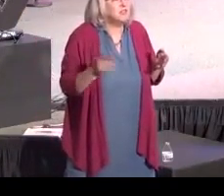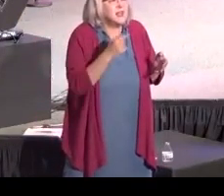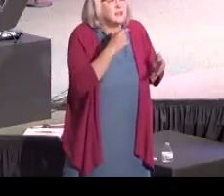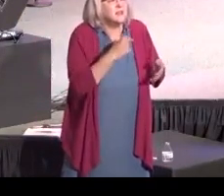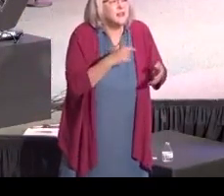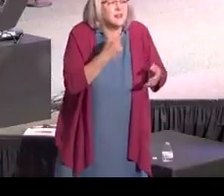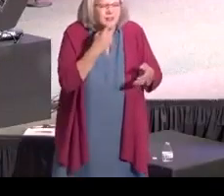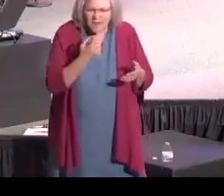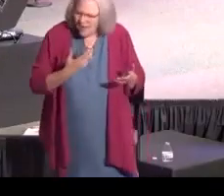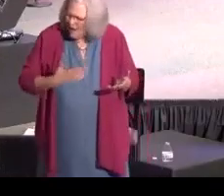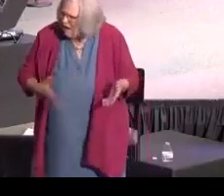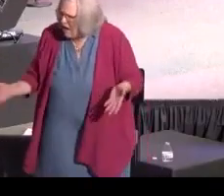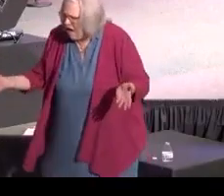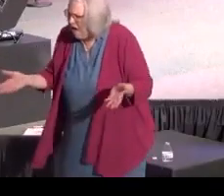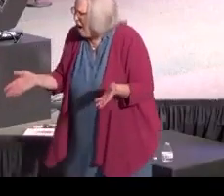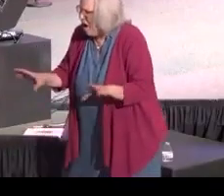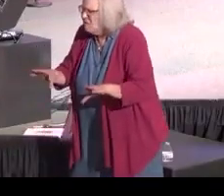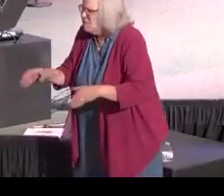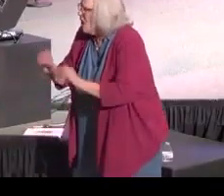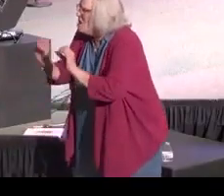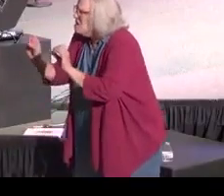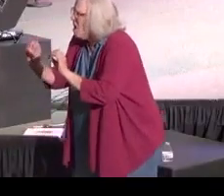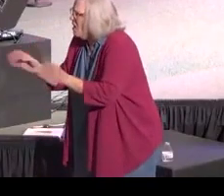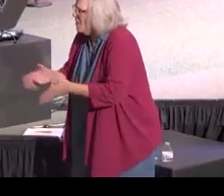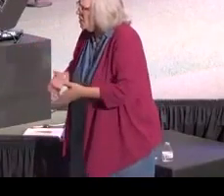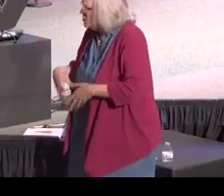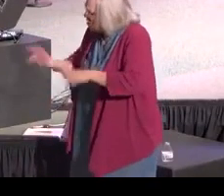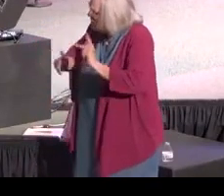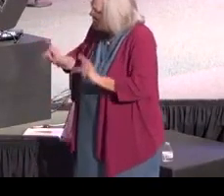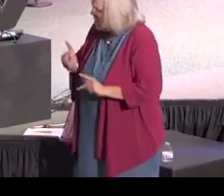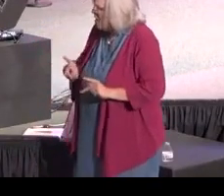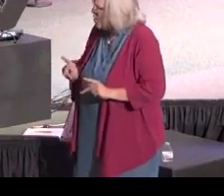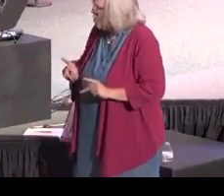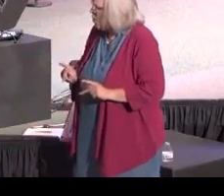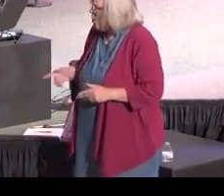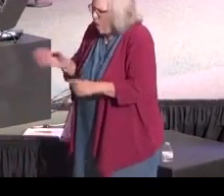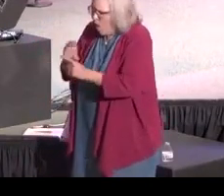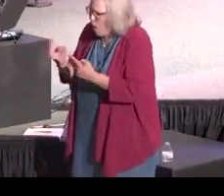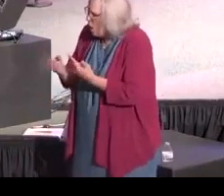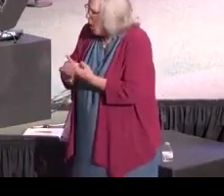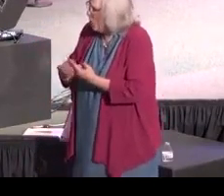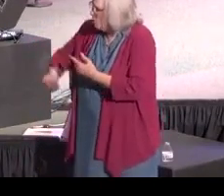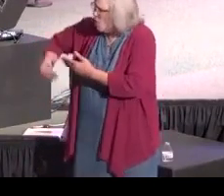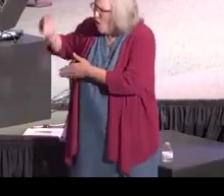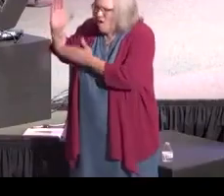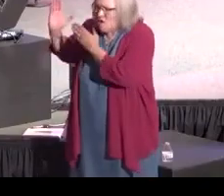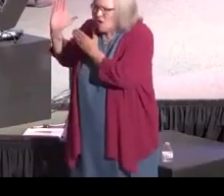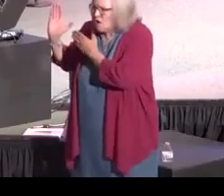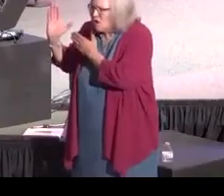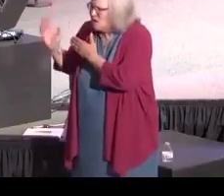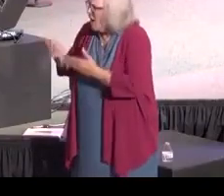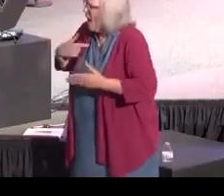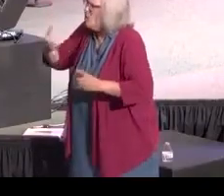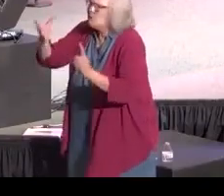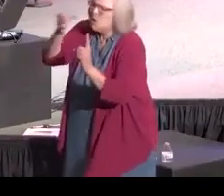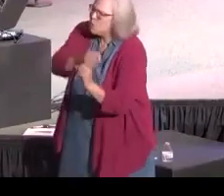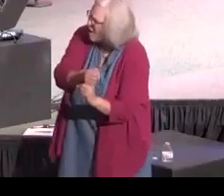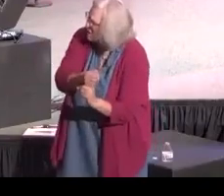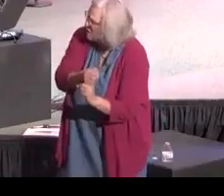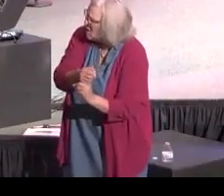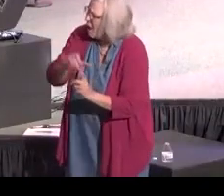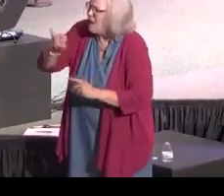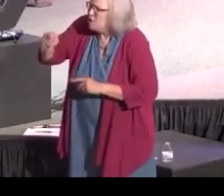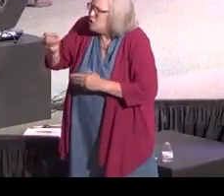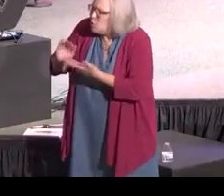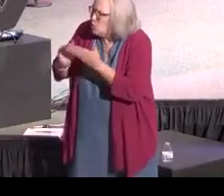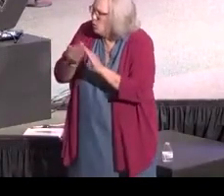brothers, although I have done nothing against our people or against the customs of our ancestors, I was arrested in